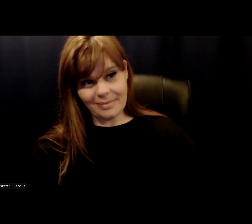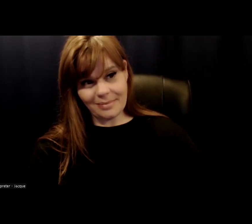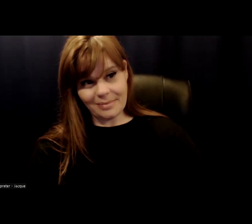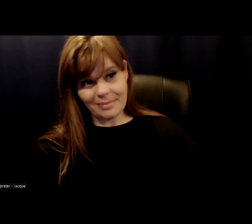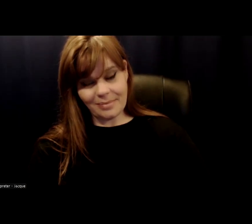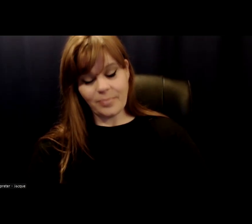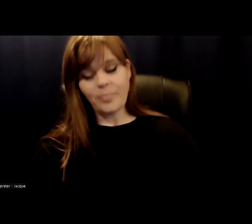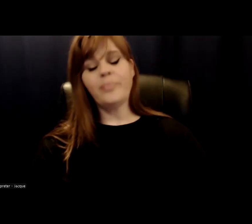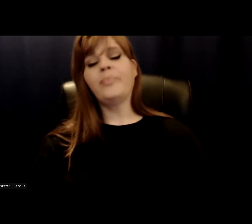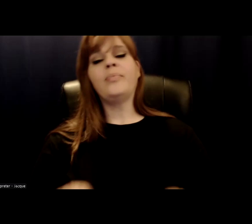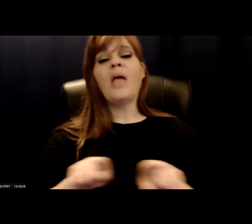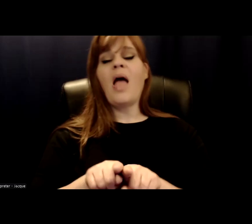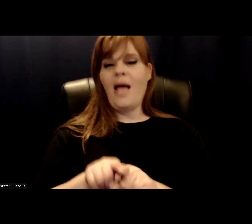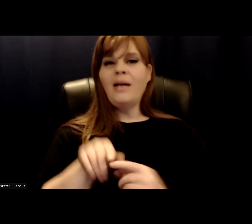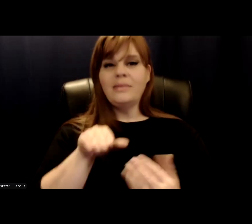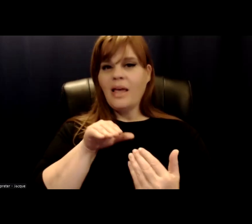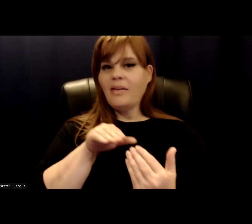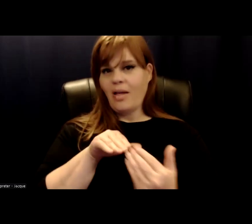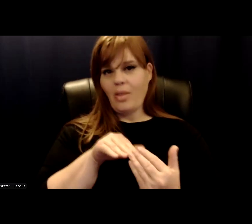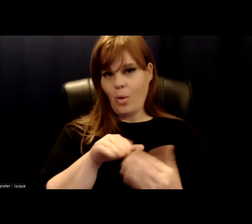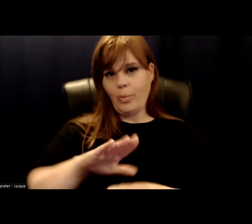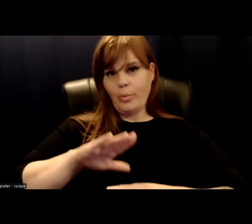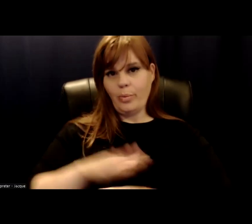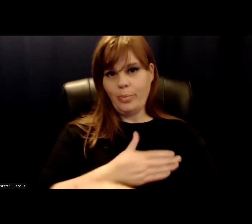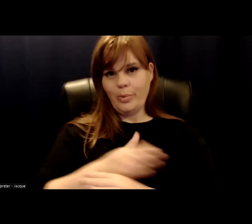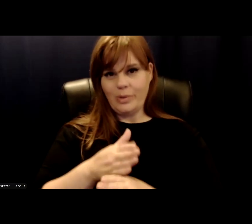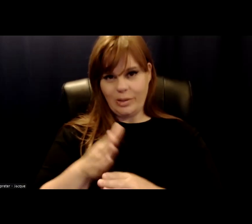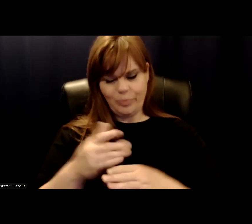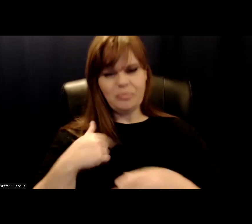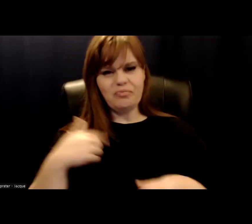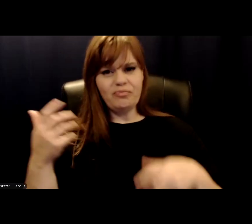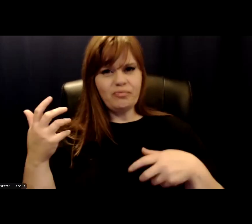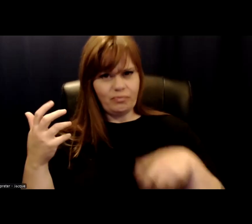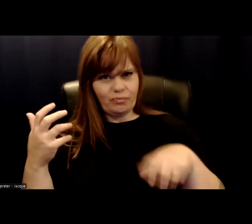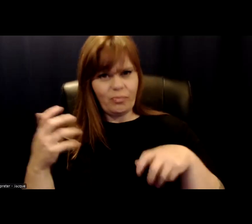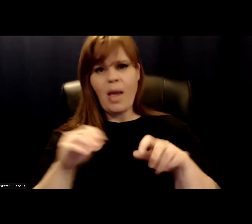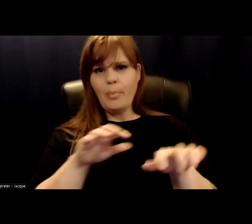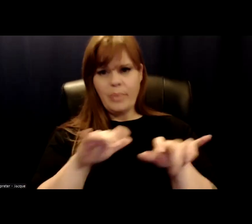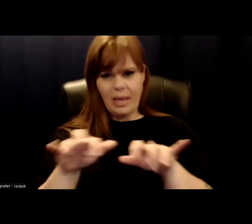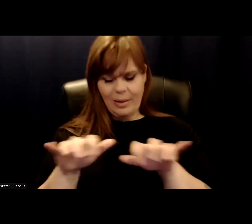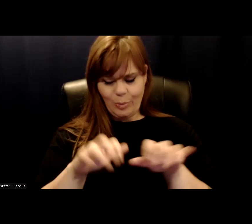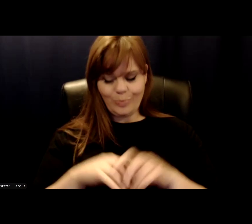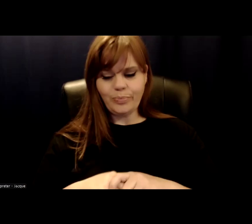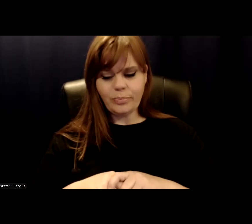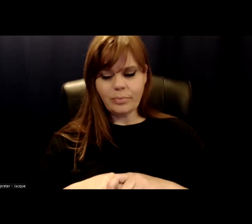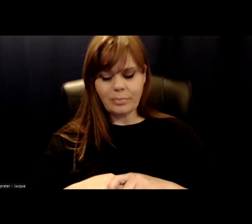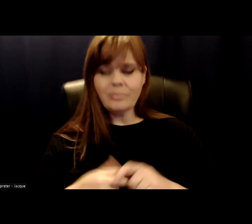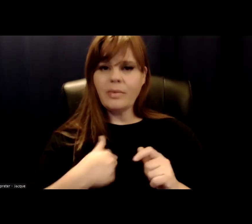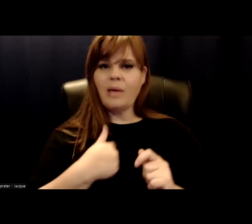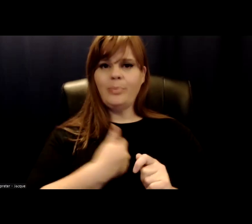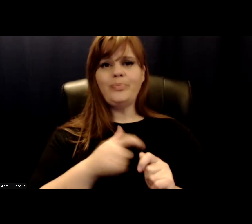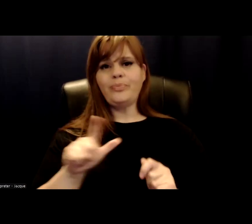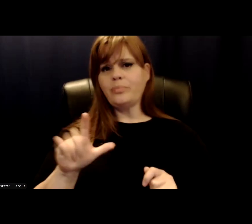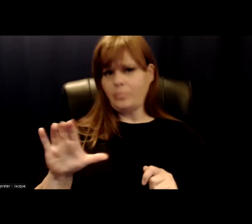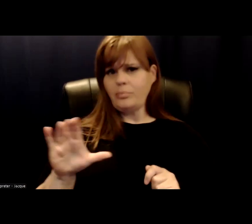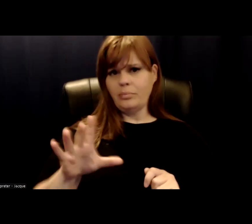As a fellow musician, I'm a guitar player and a piano player. I have long COVID, and I've